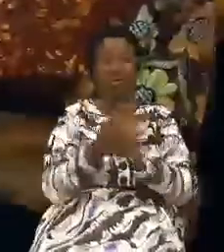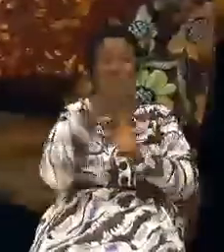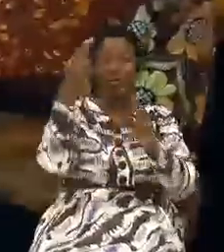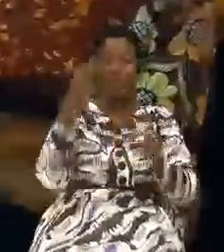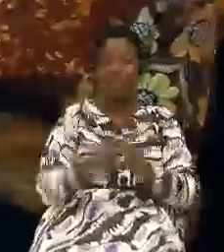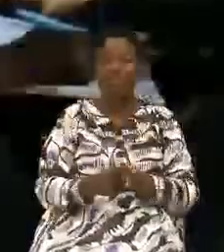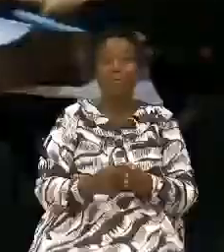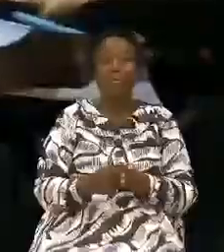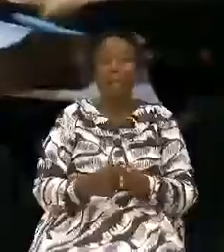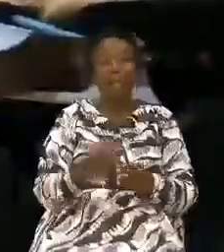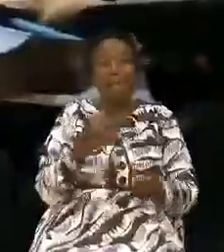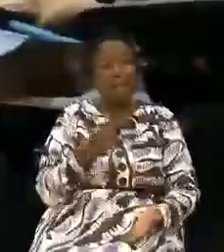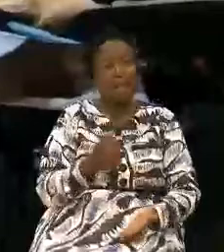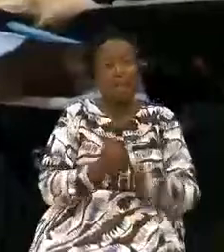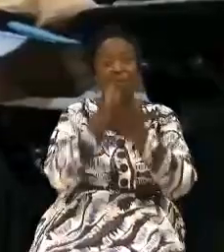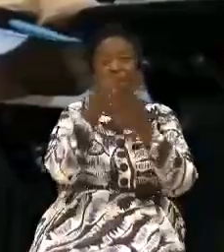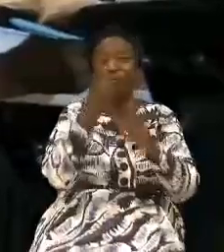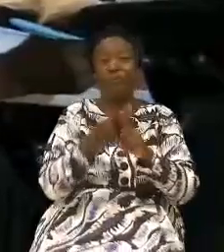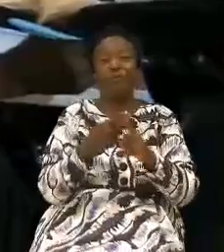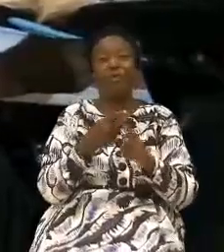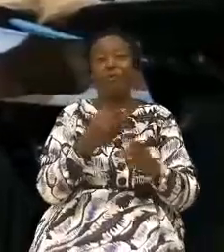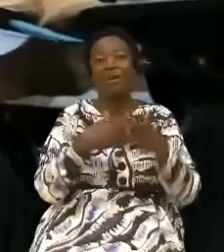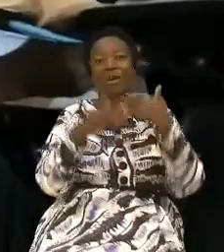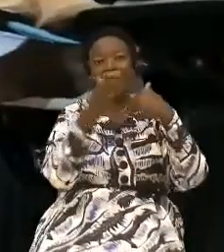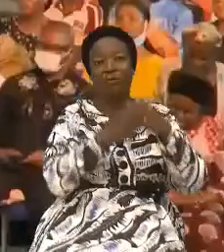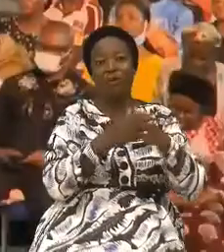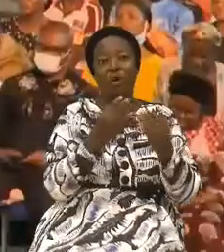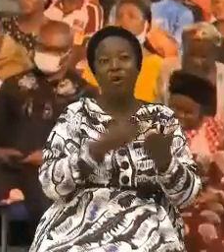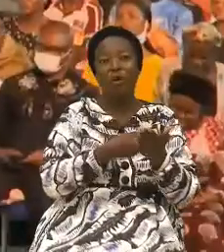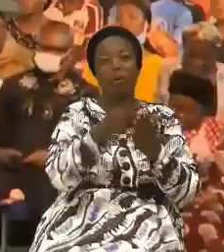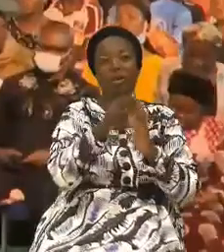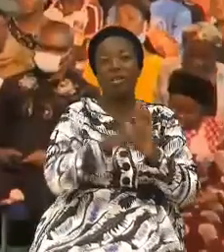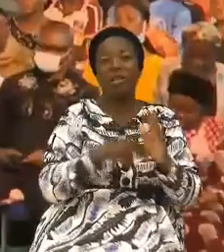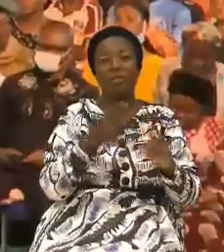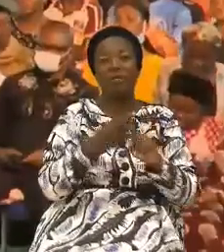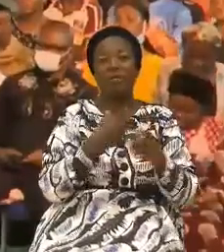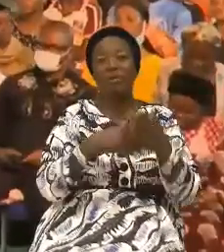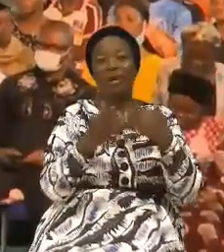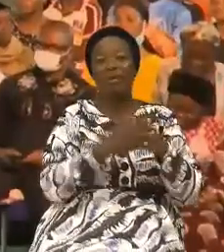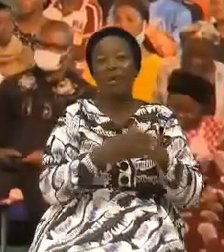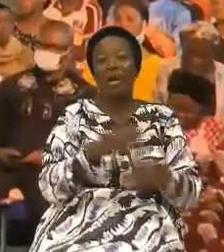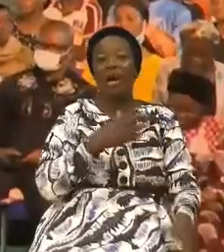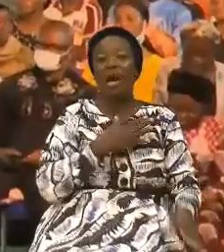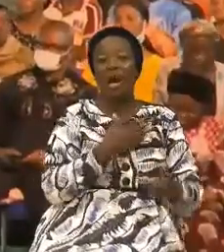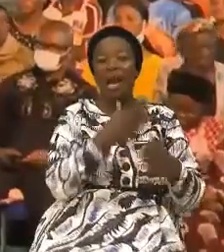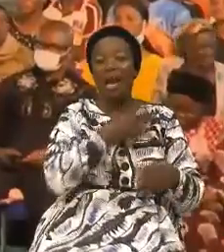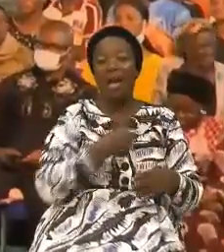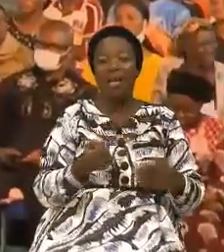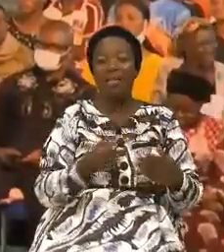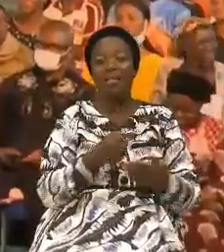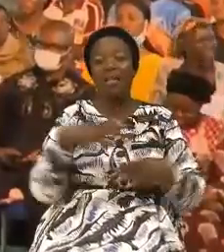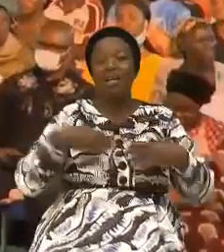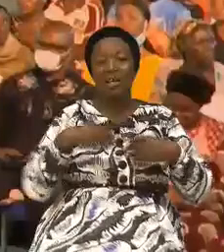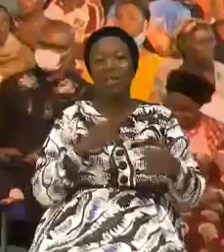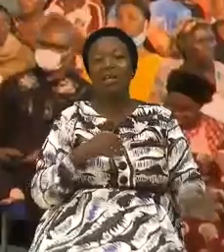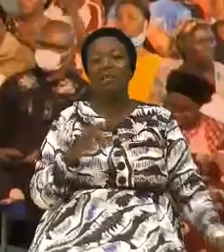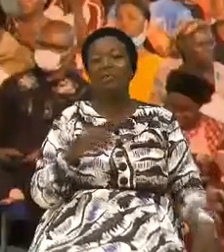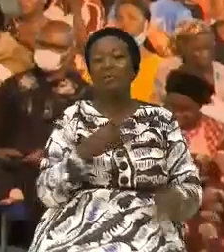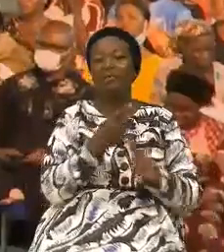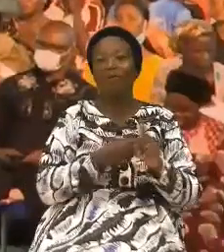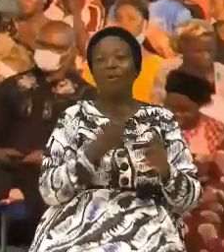from on high. Holiness from on high. And healing from on high.